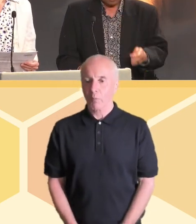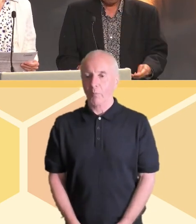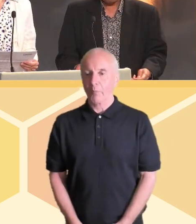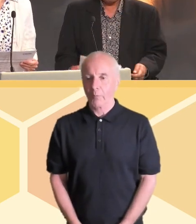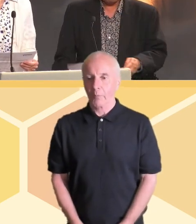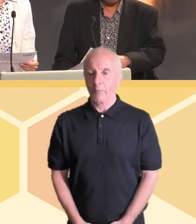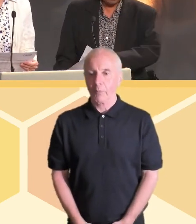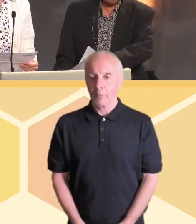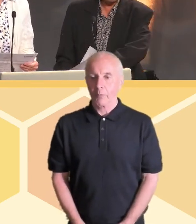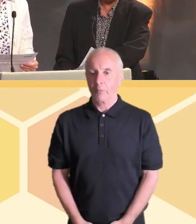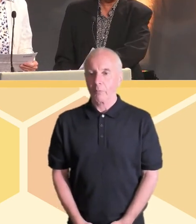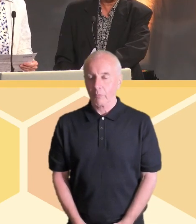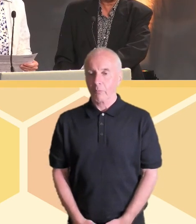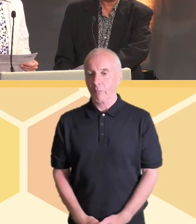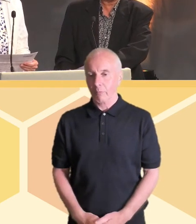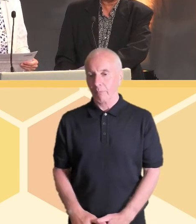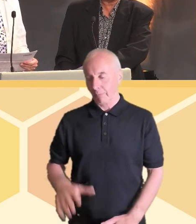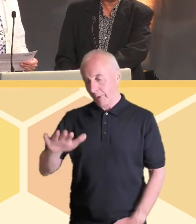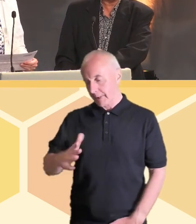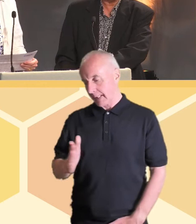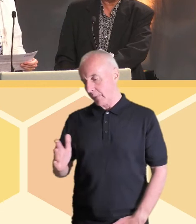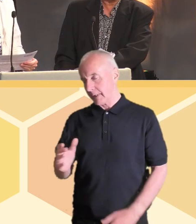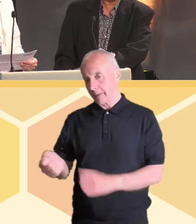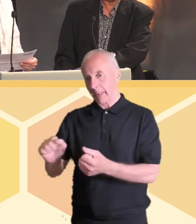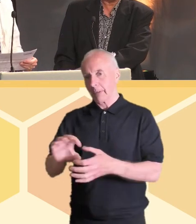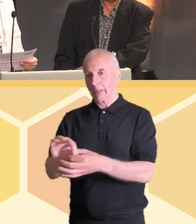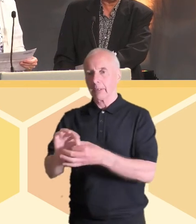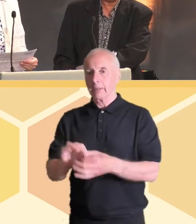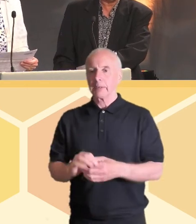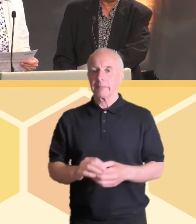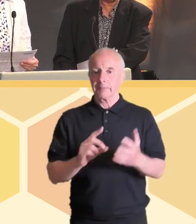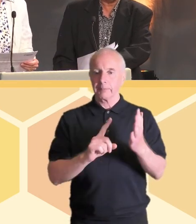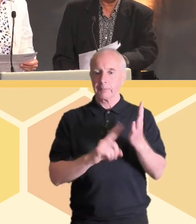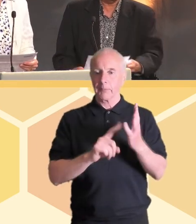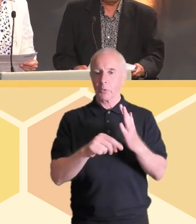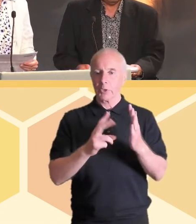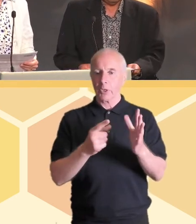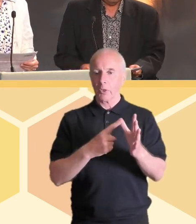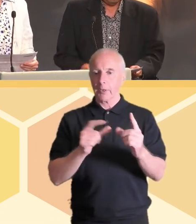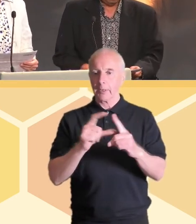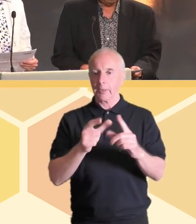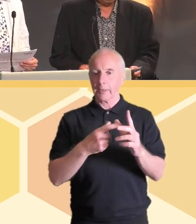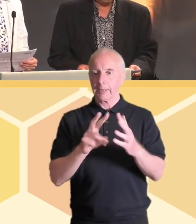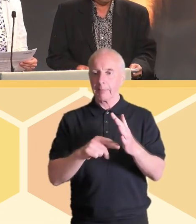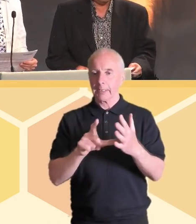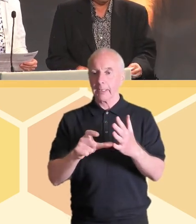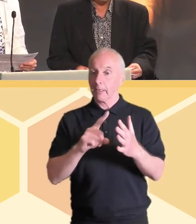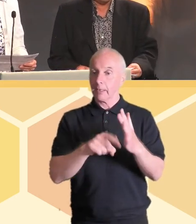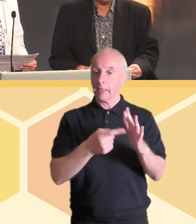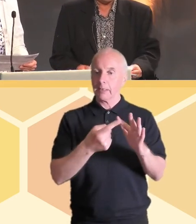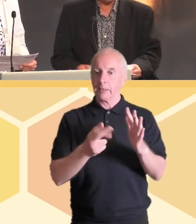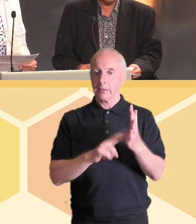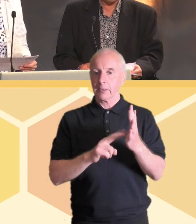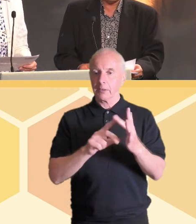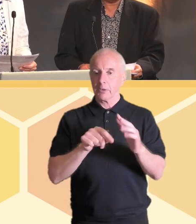and from the Southeastern Baptist Association, we have the Reverend Luciana Damascena and Mrs. Jennifer Roberts.